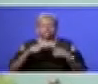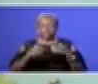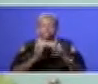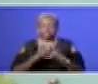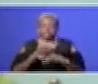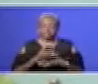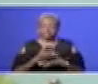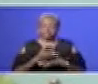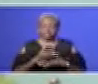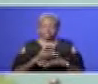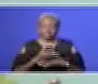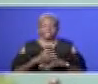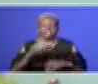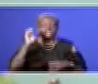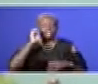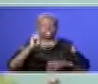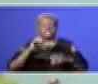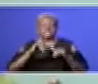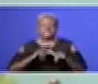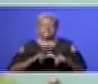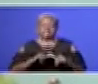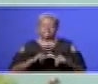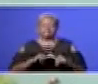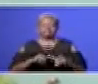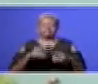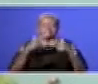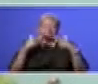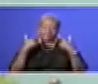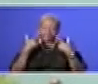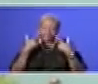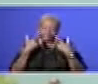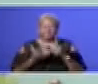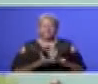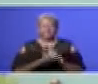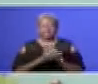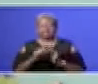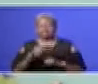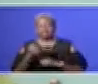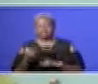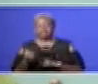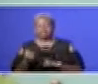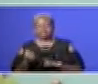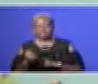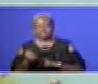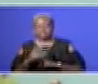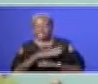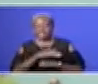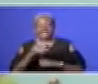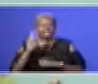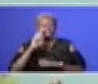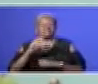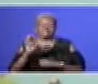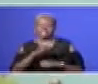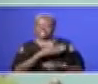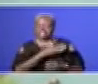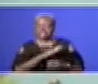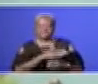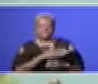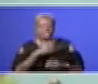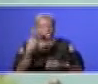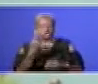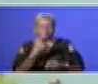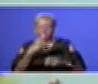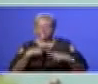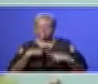may have been going through, she still managed to smile and help others. And her song, like she always had a song in her heart.